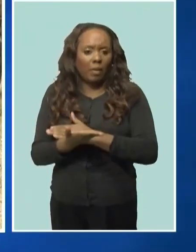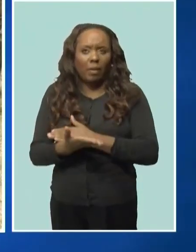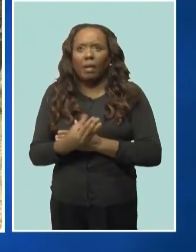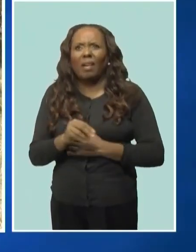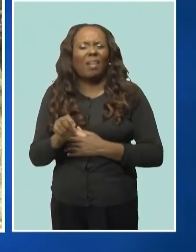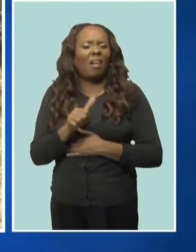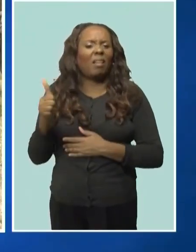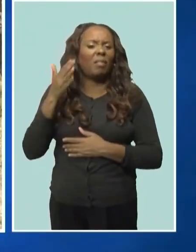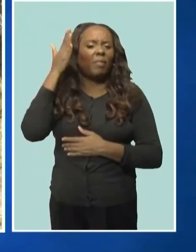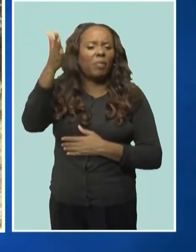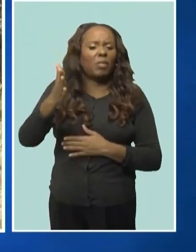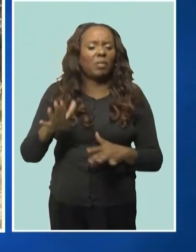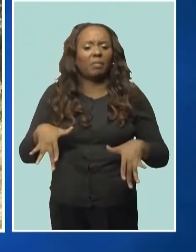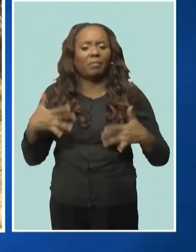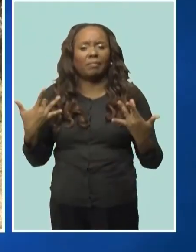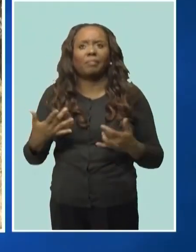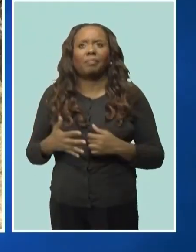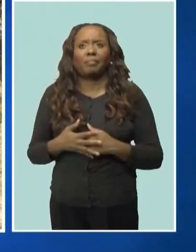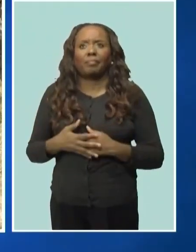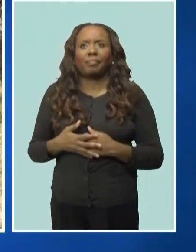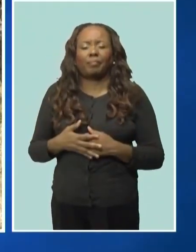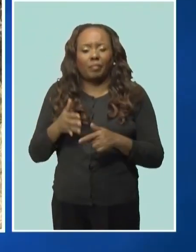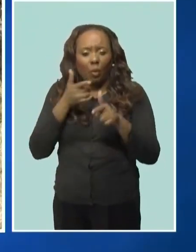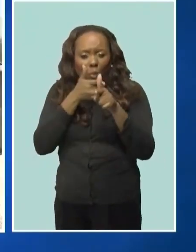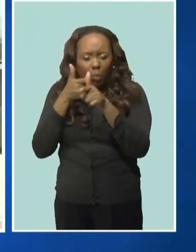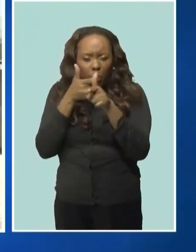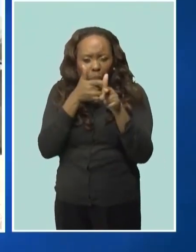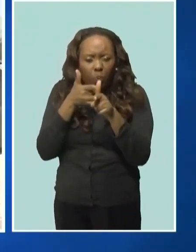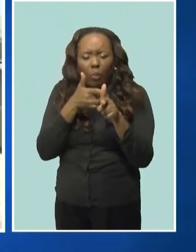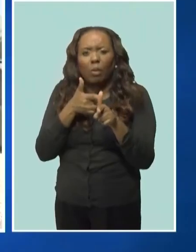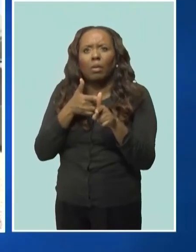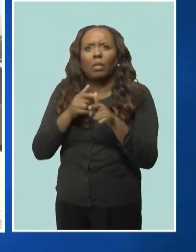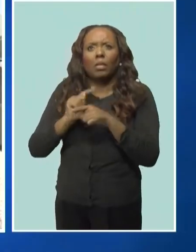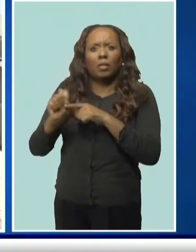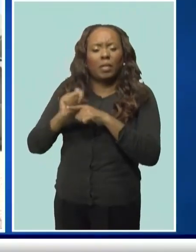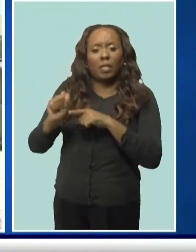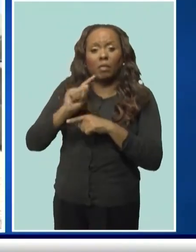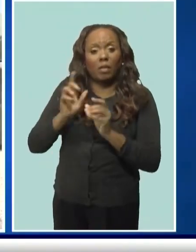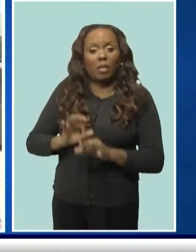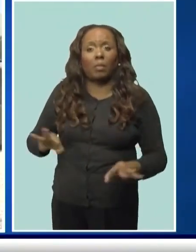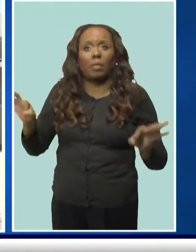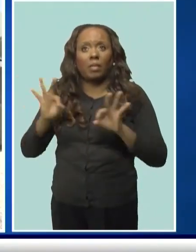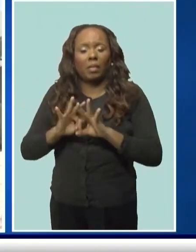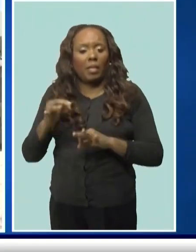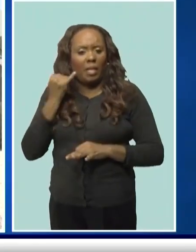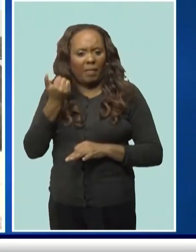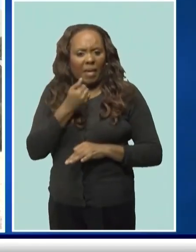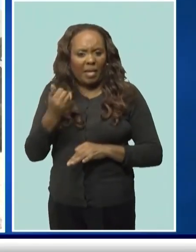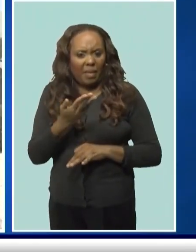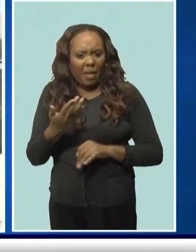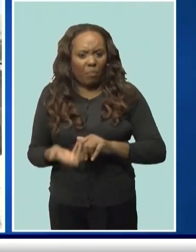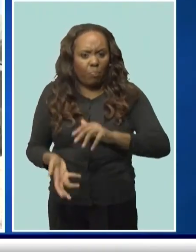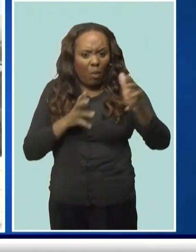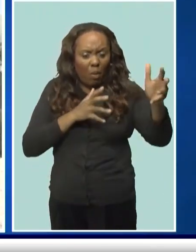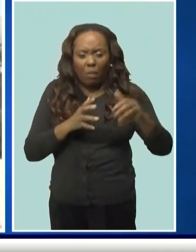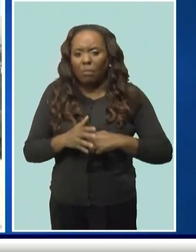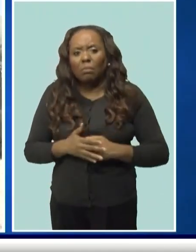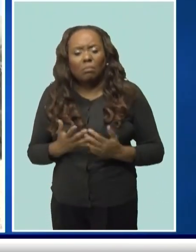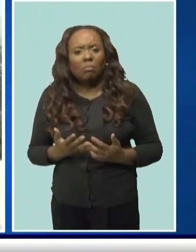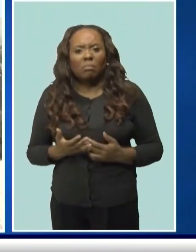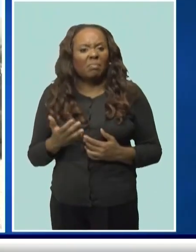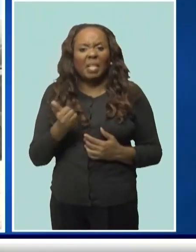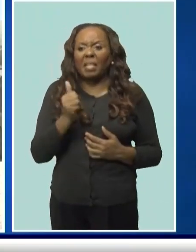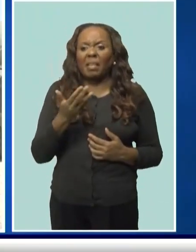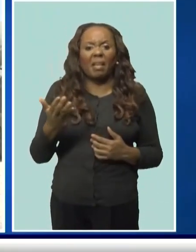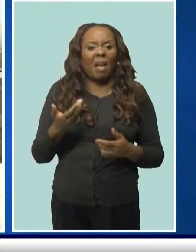Barbados. RAT training is one of those important aspects that we need should there have to be a disturbance at a venue or anywhere